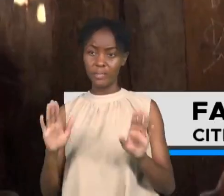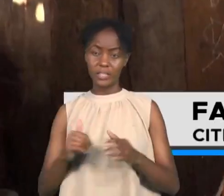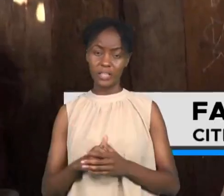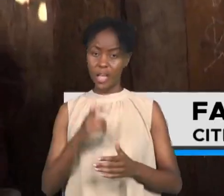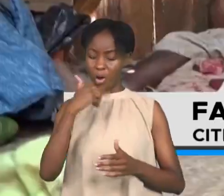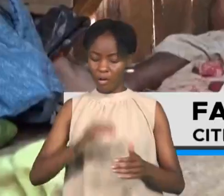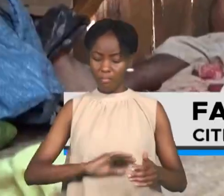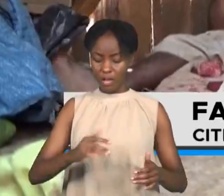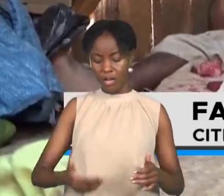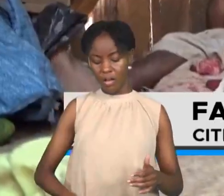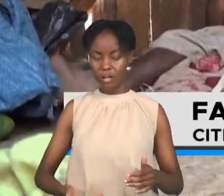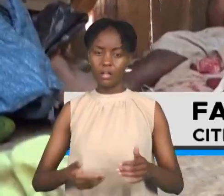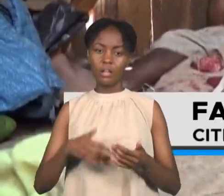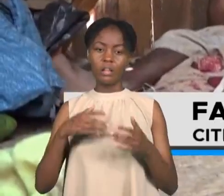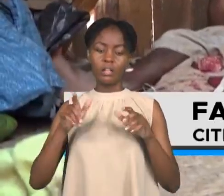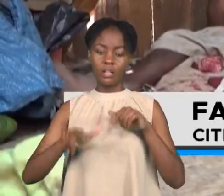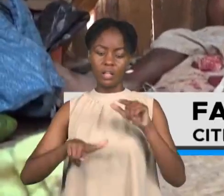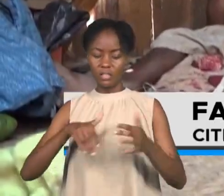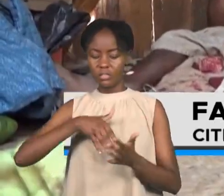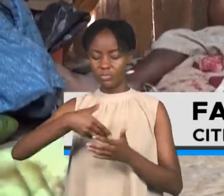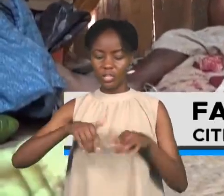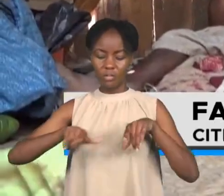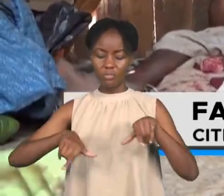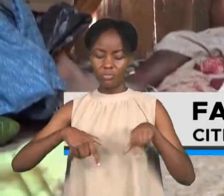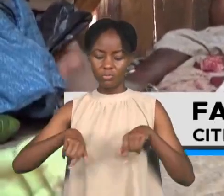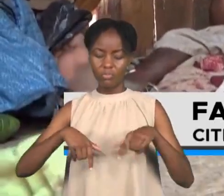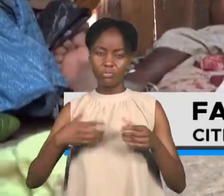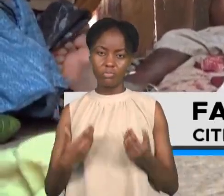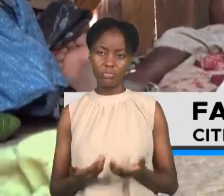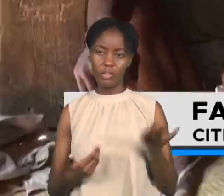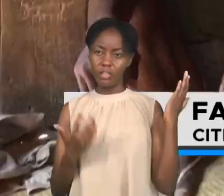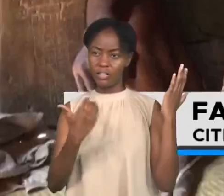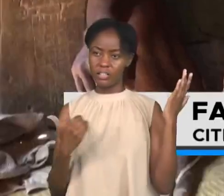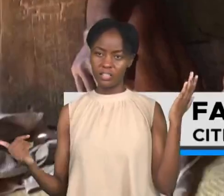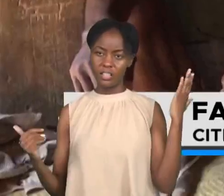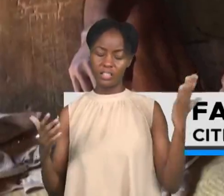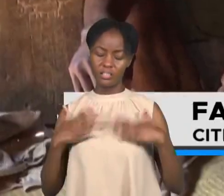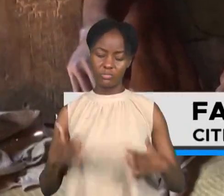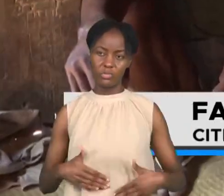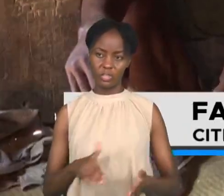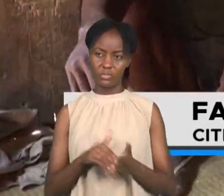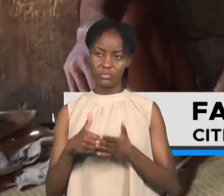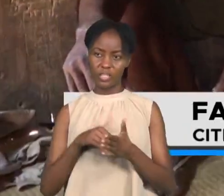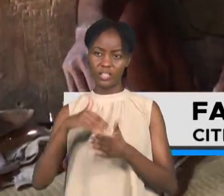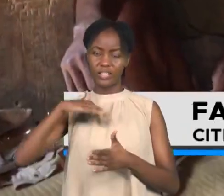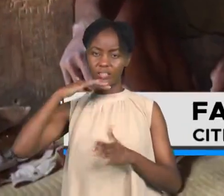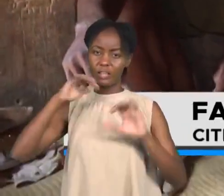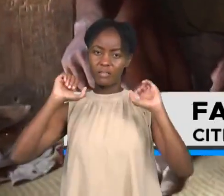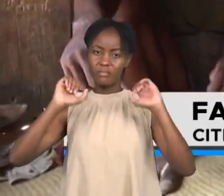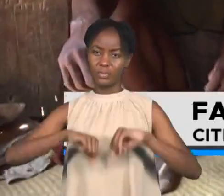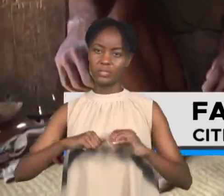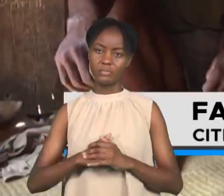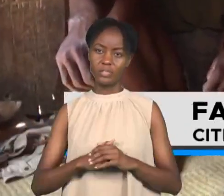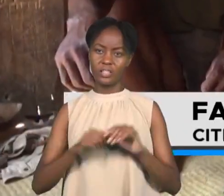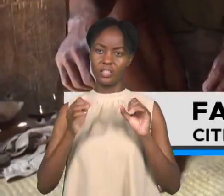bellies and lean legs, and 100 other patients each week. The children are at risk of death, especially if